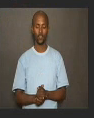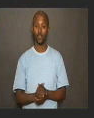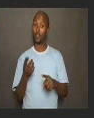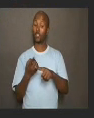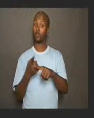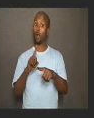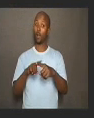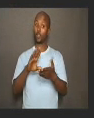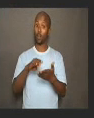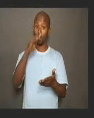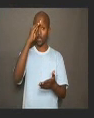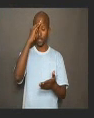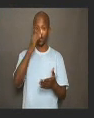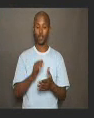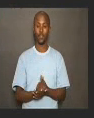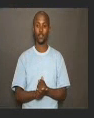Let's get back to our lesson.